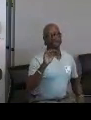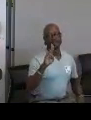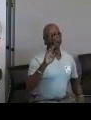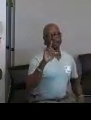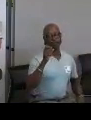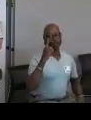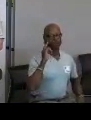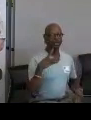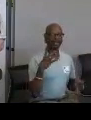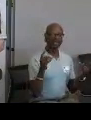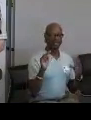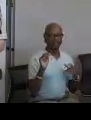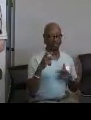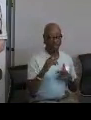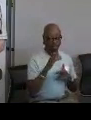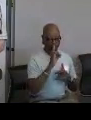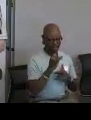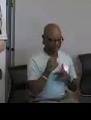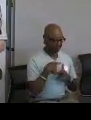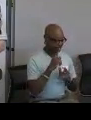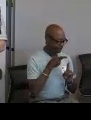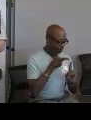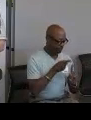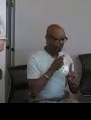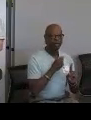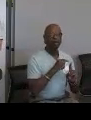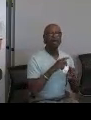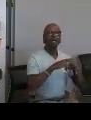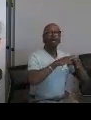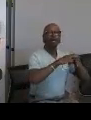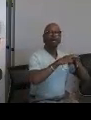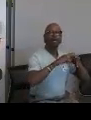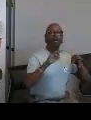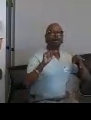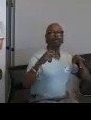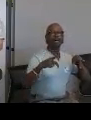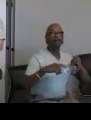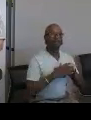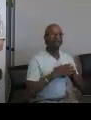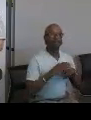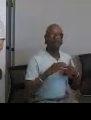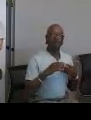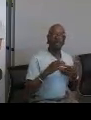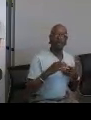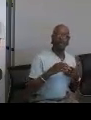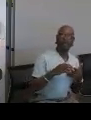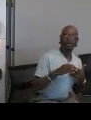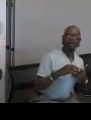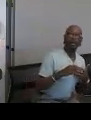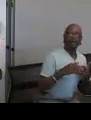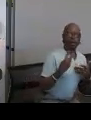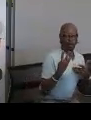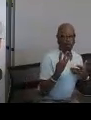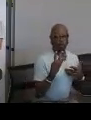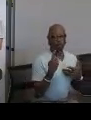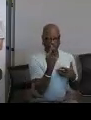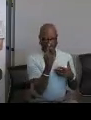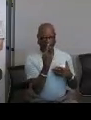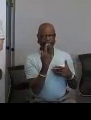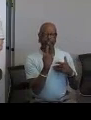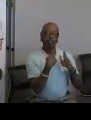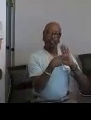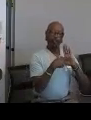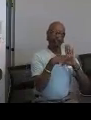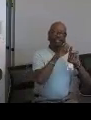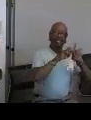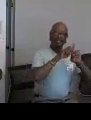maps. These are specifically also from the BART map. So I built 4 graphics. One of them is a symbol depicting an elevator.